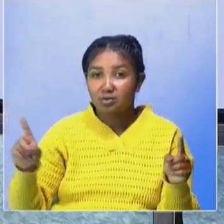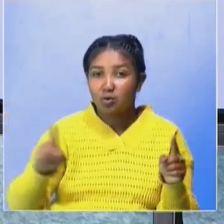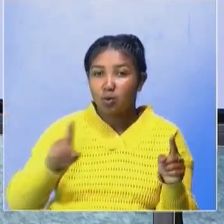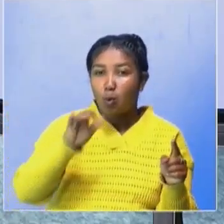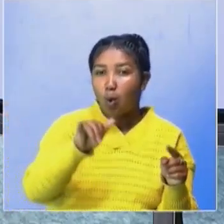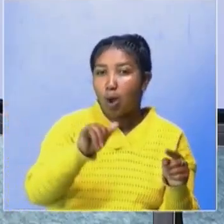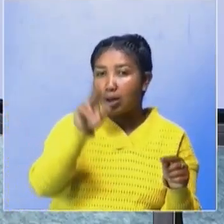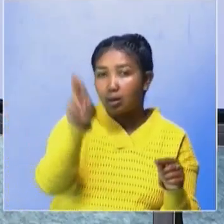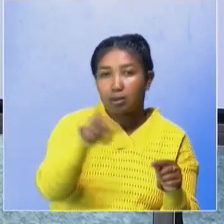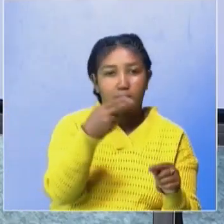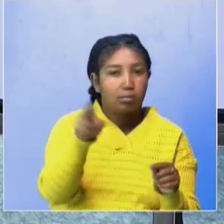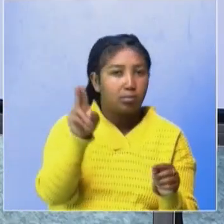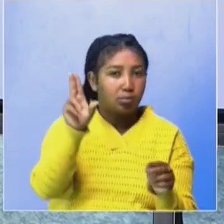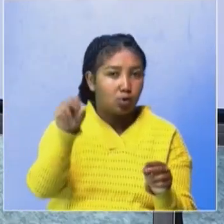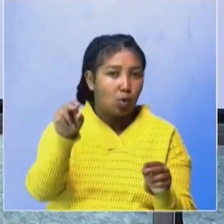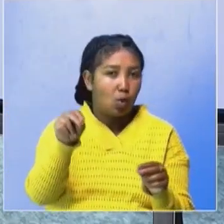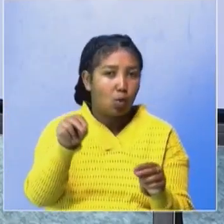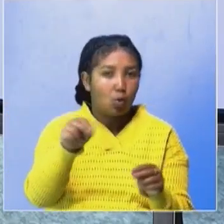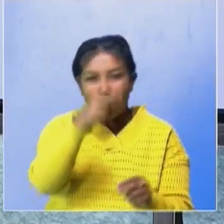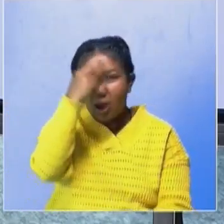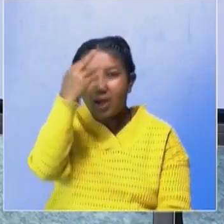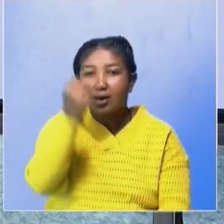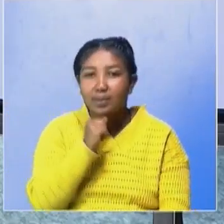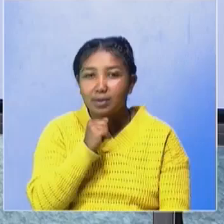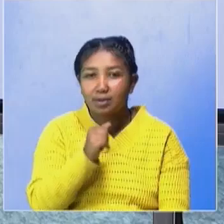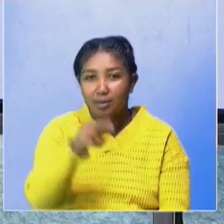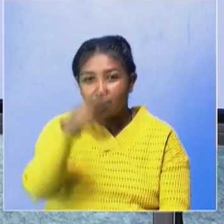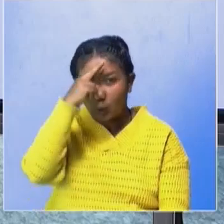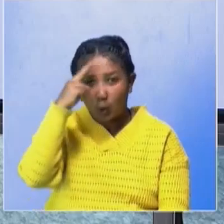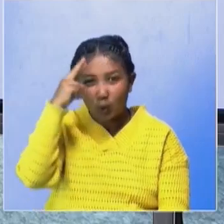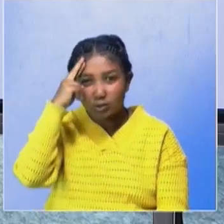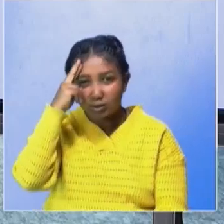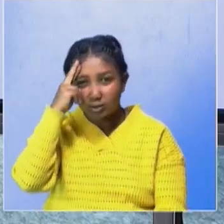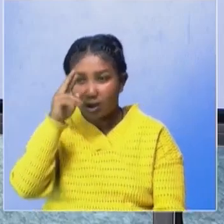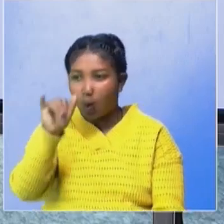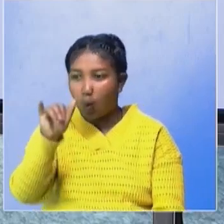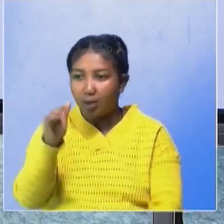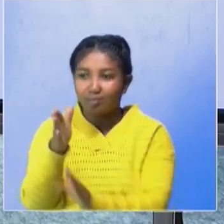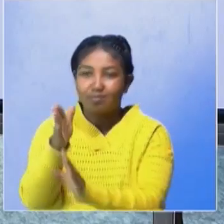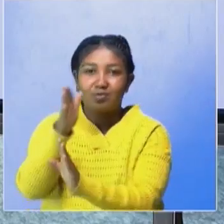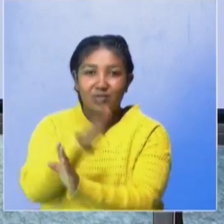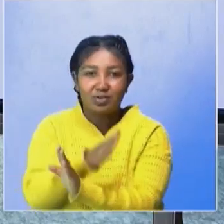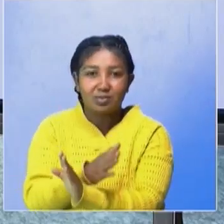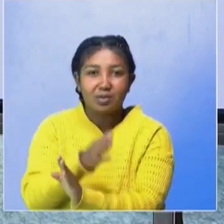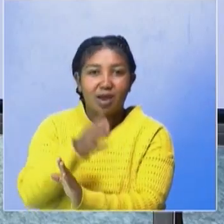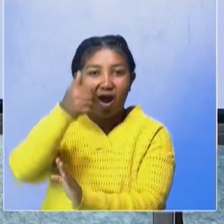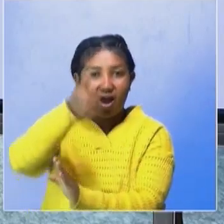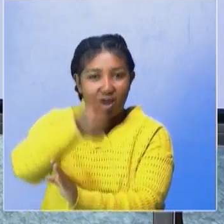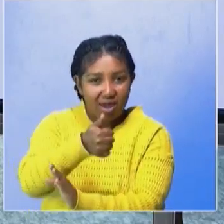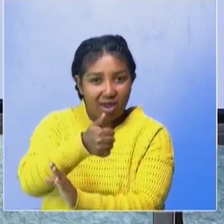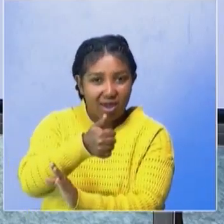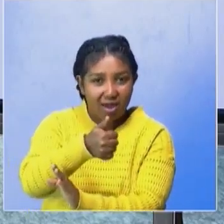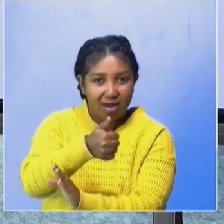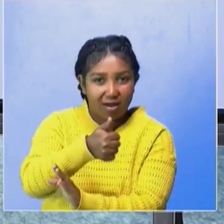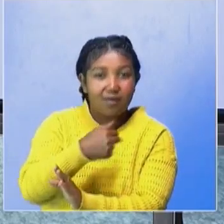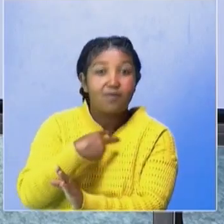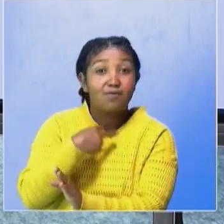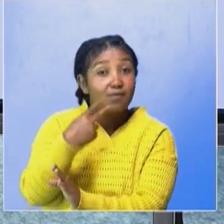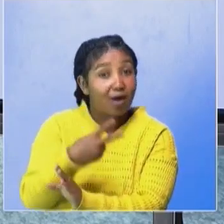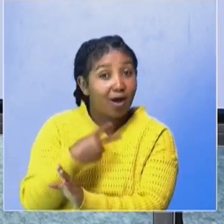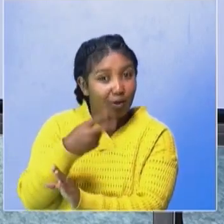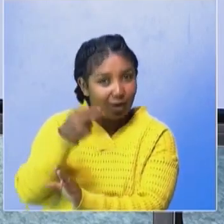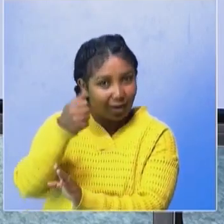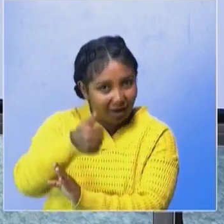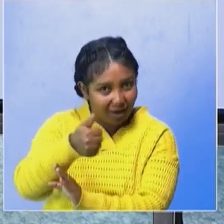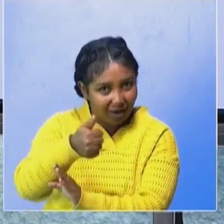canceling why. Do you know the reason? Because before why, there is what? A vowel